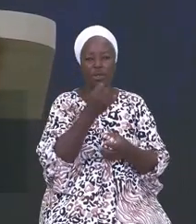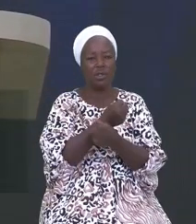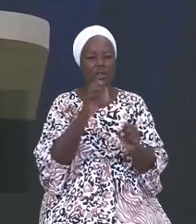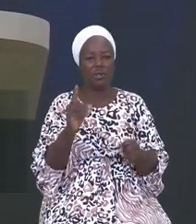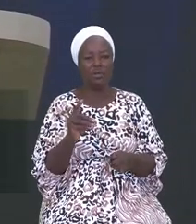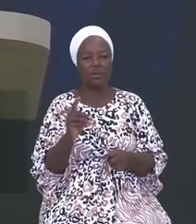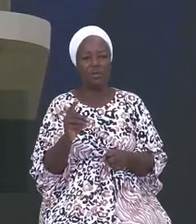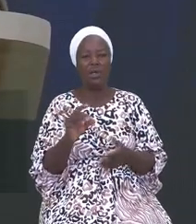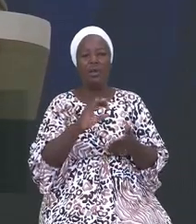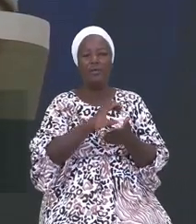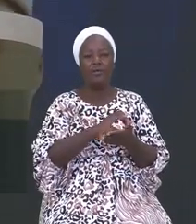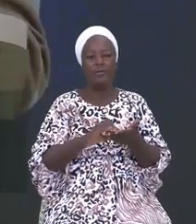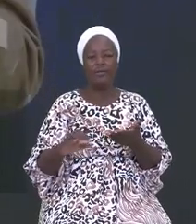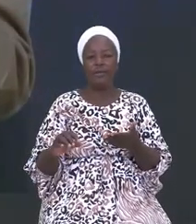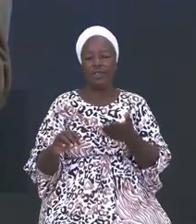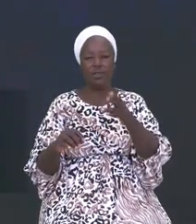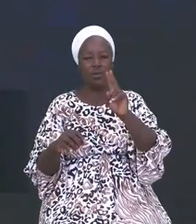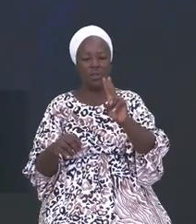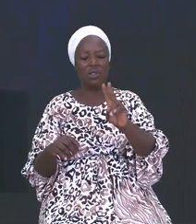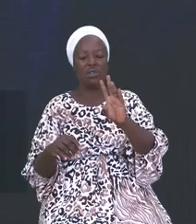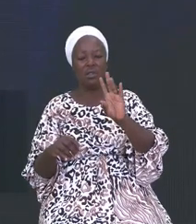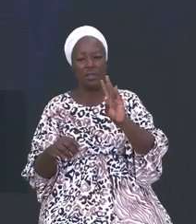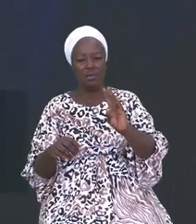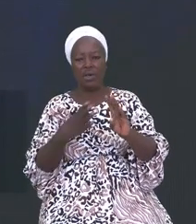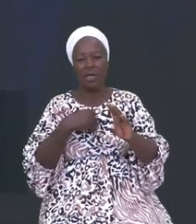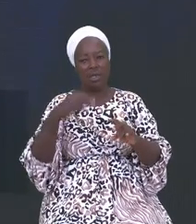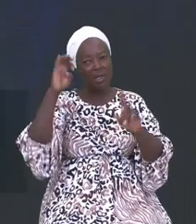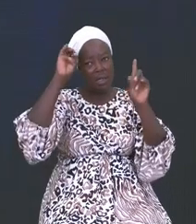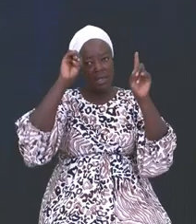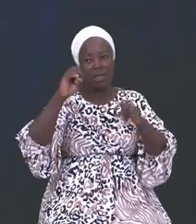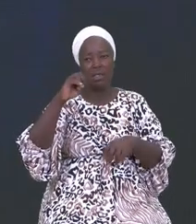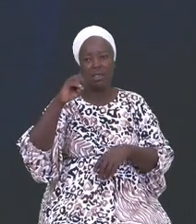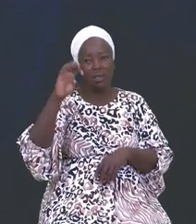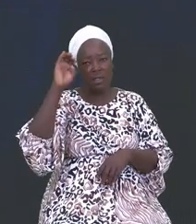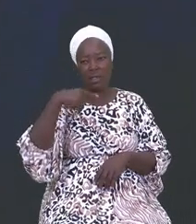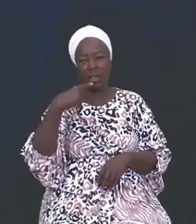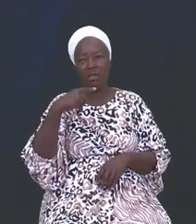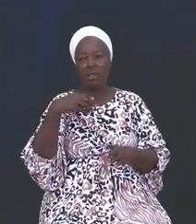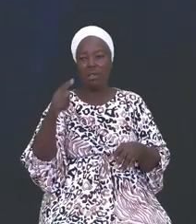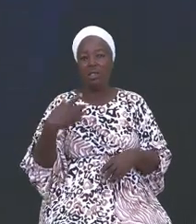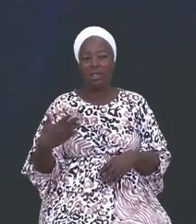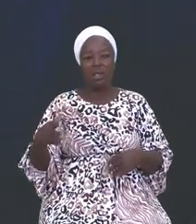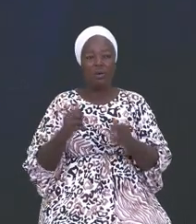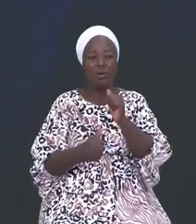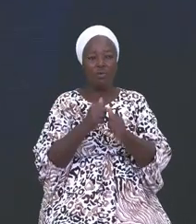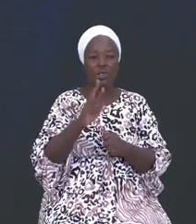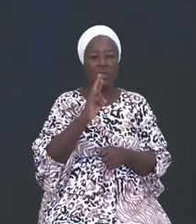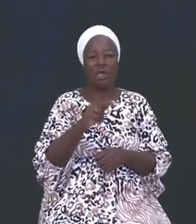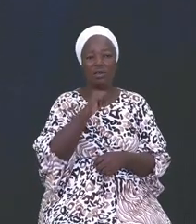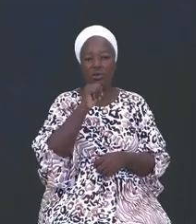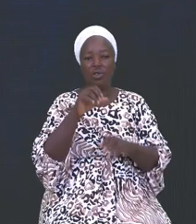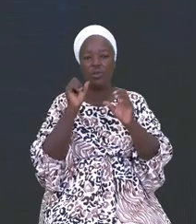Verse 27, and he said, the things which are